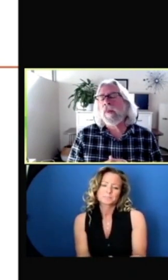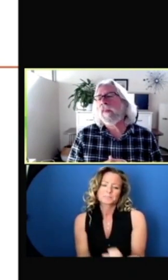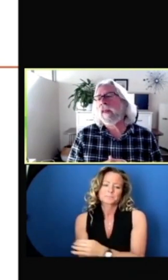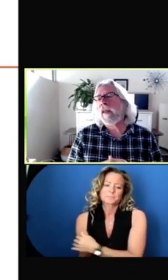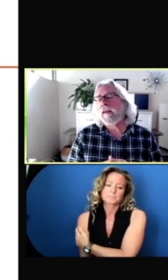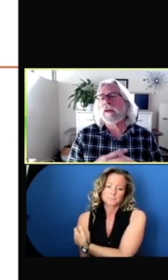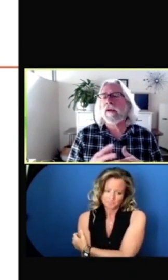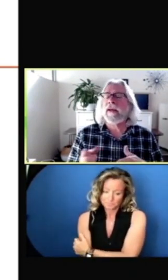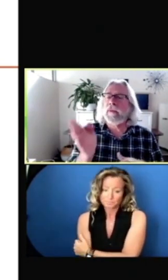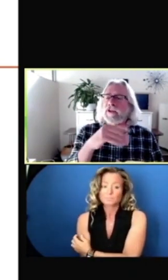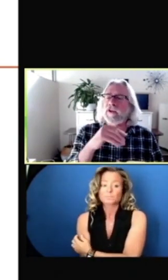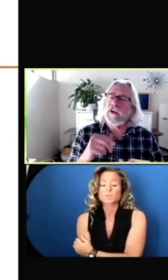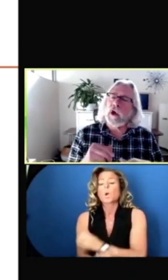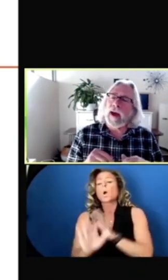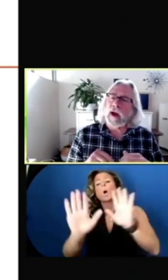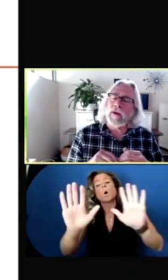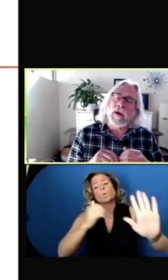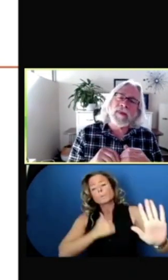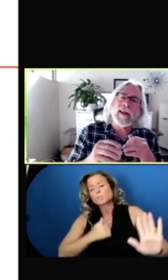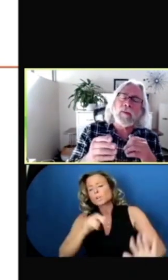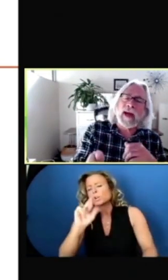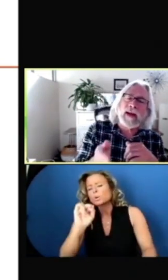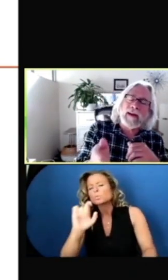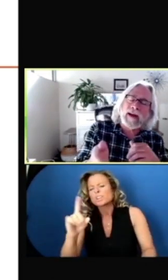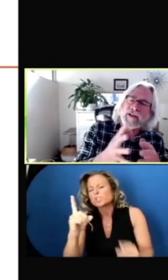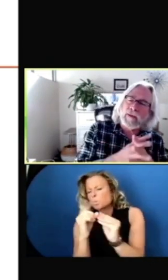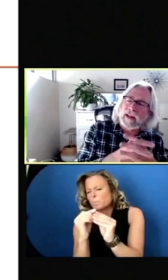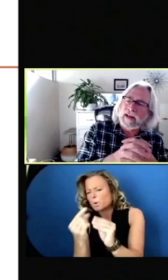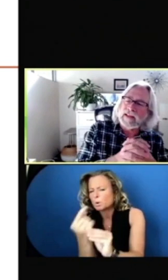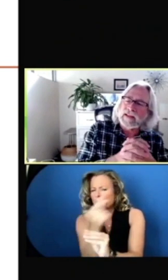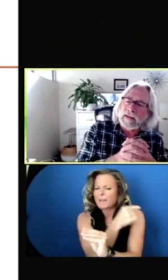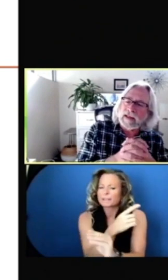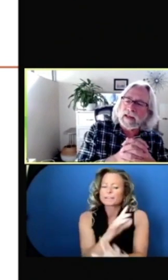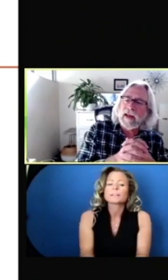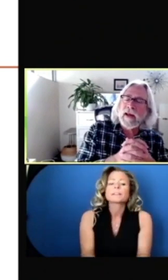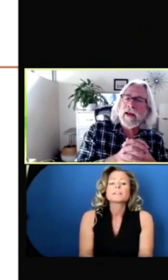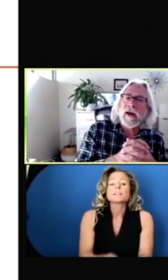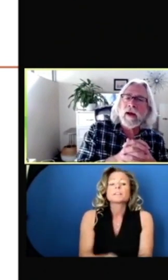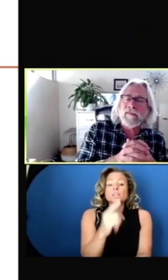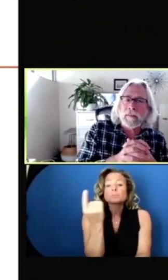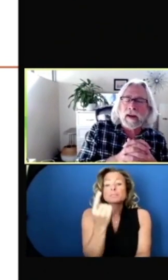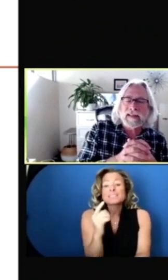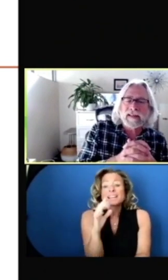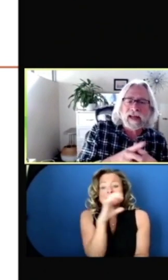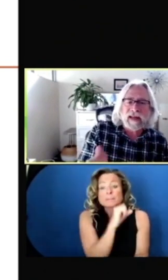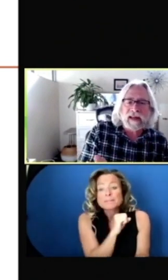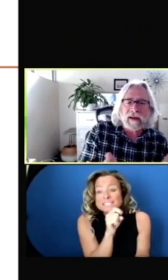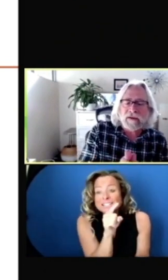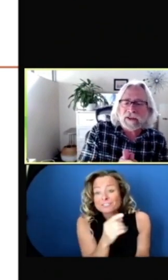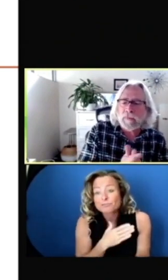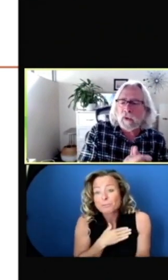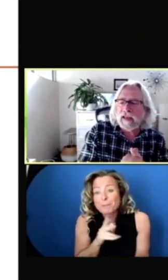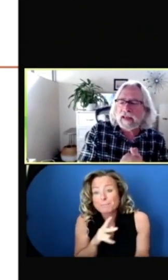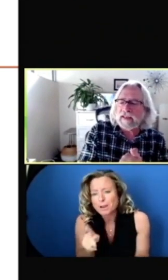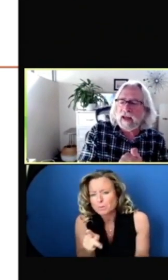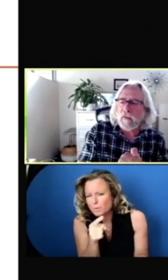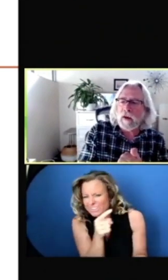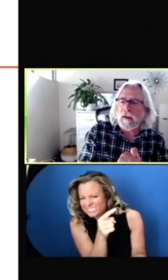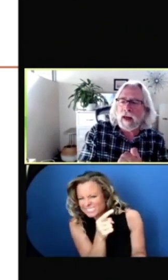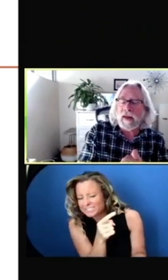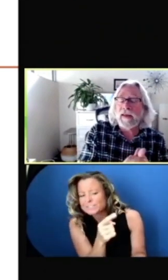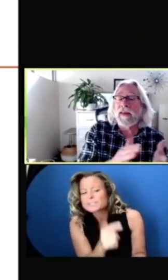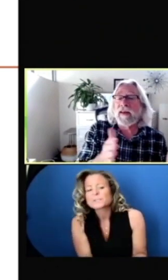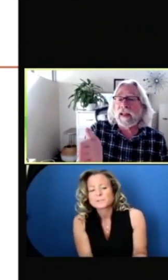Oh, and one thing, I'm sorry, Rachel, can you go back one thing that I actually realized is missing from my slide deck here this morning is